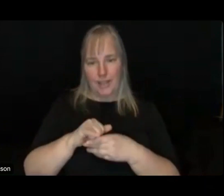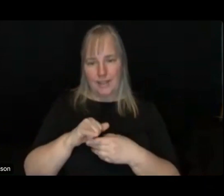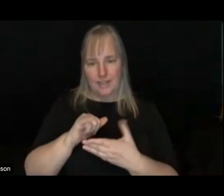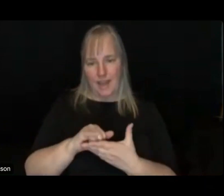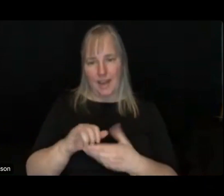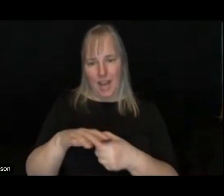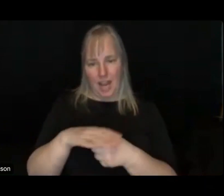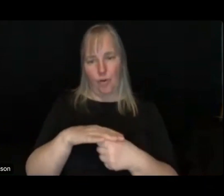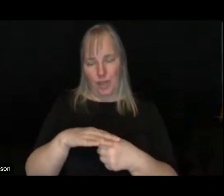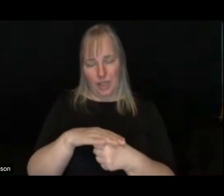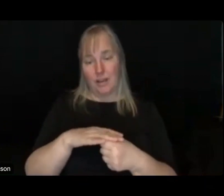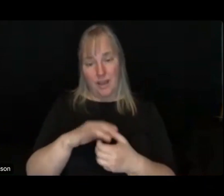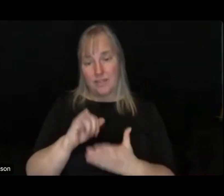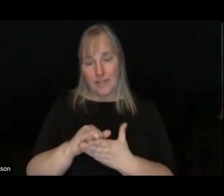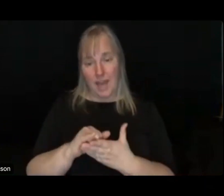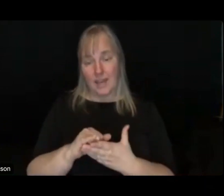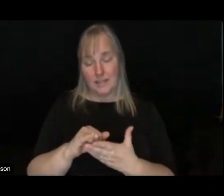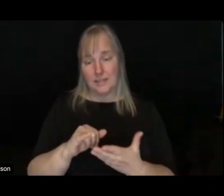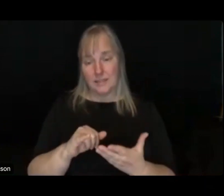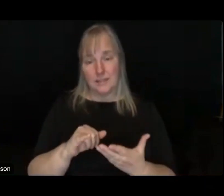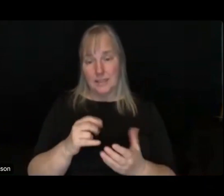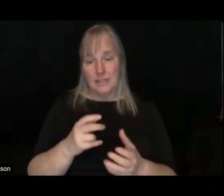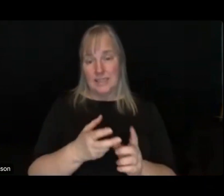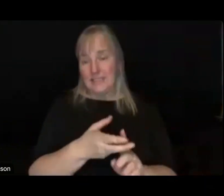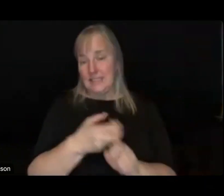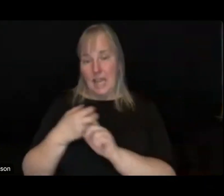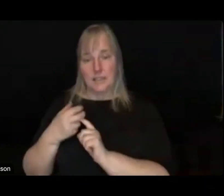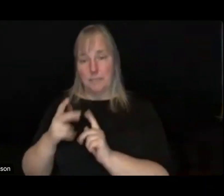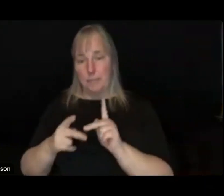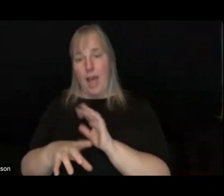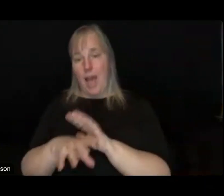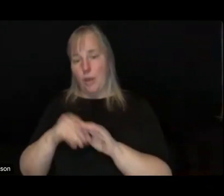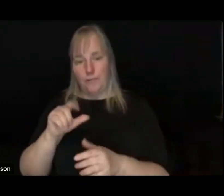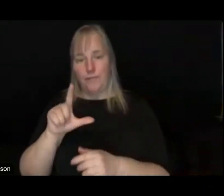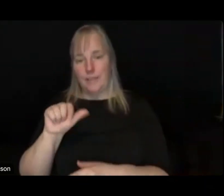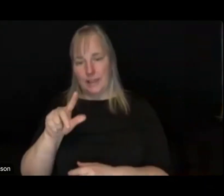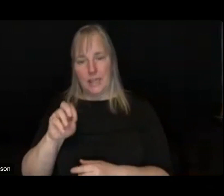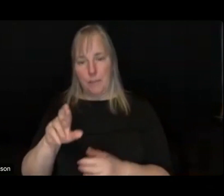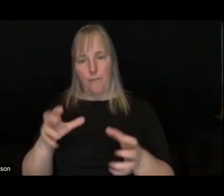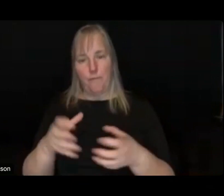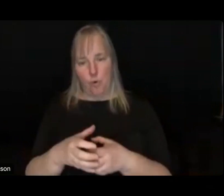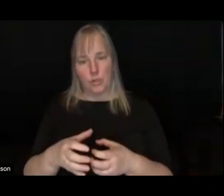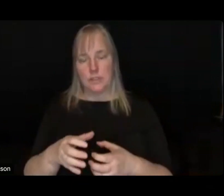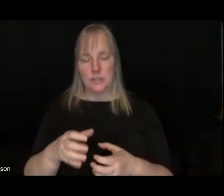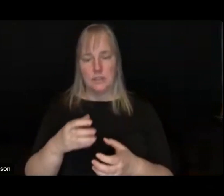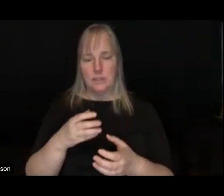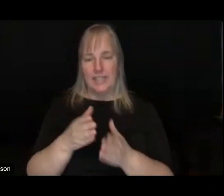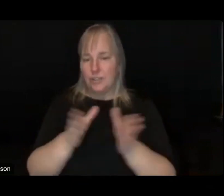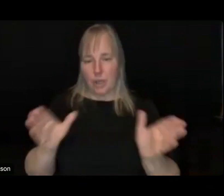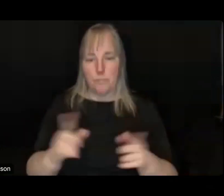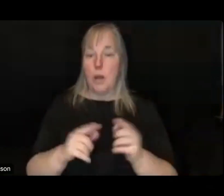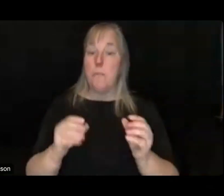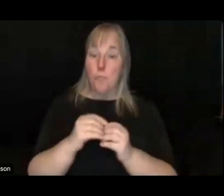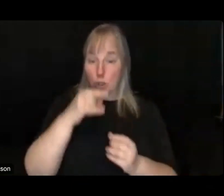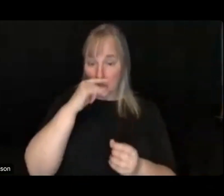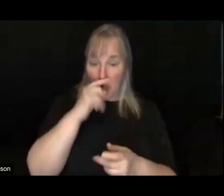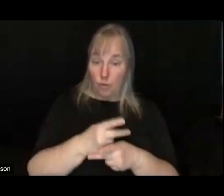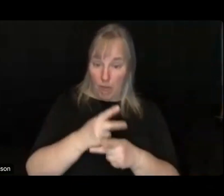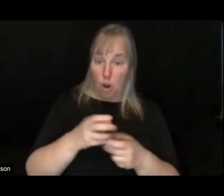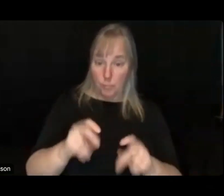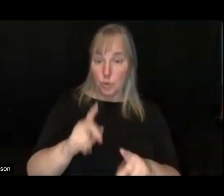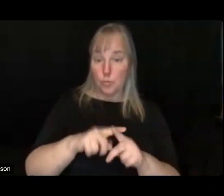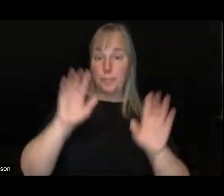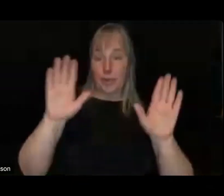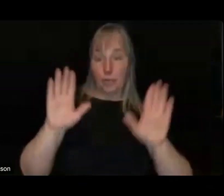which, takes people out of the labor force in general. But more childcare opportunities would be great to have.